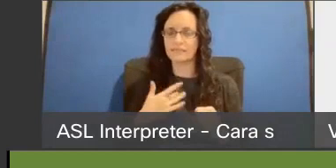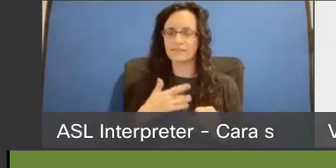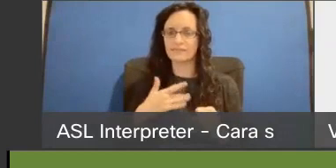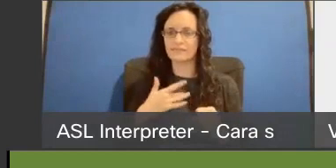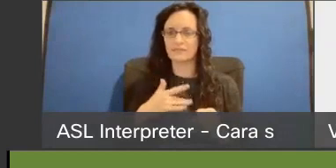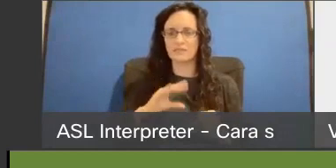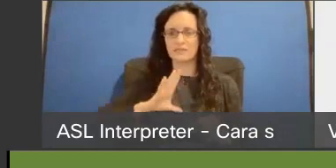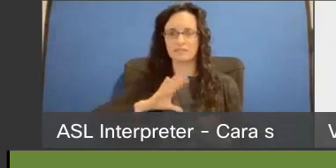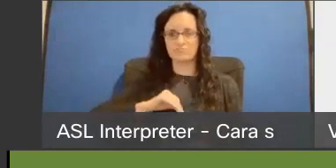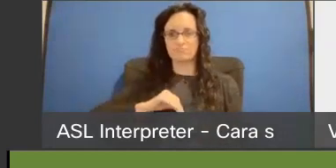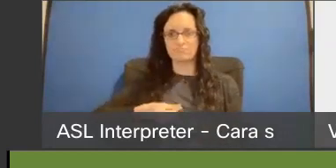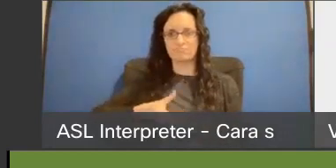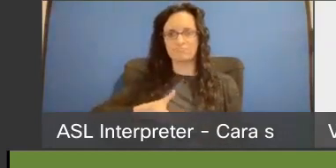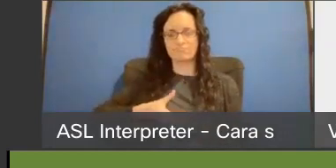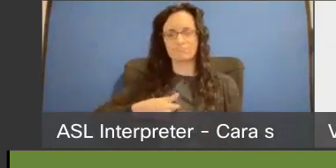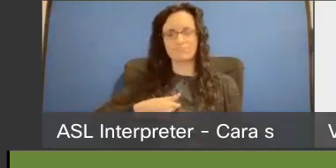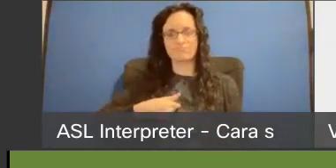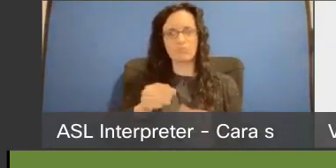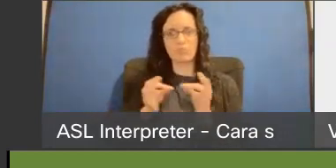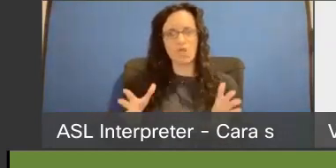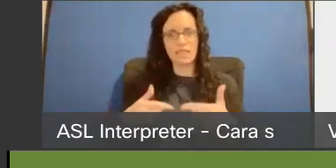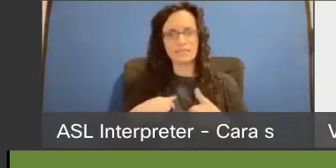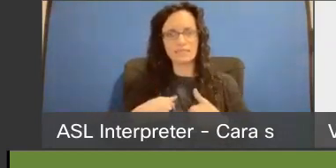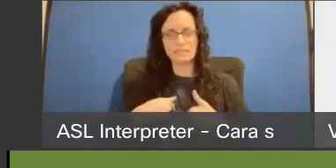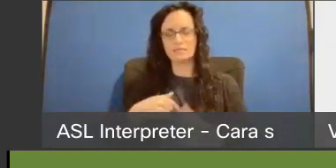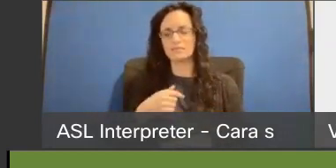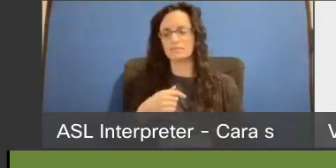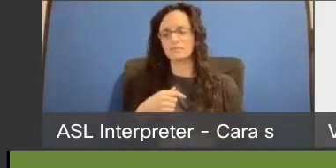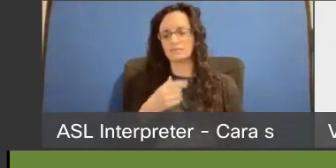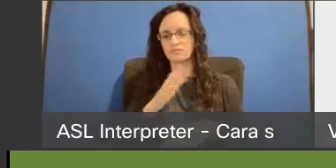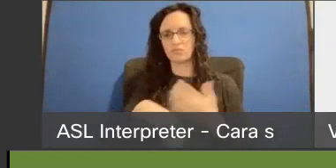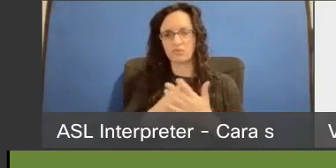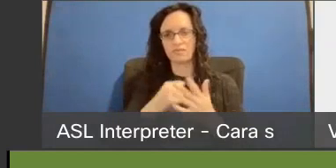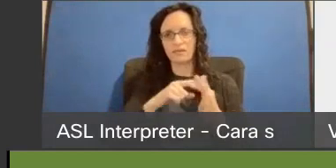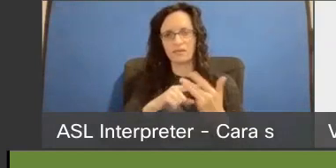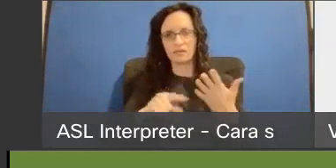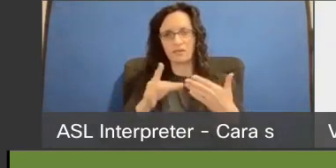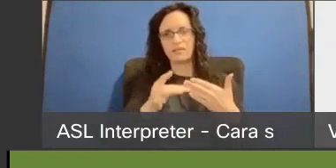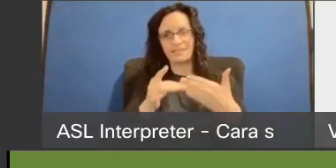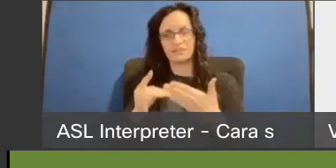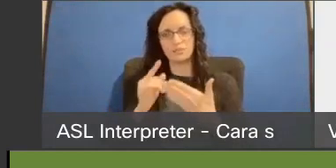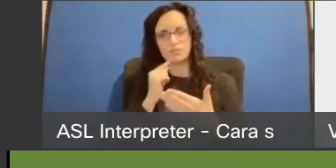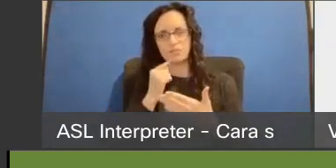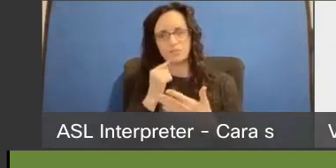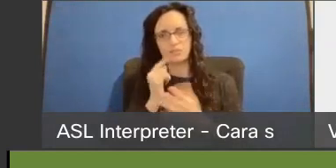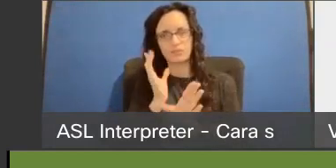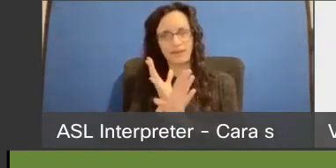decreased self-worth, of not feeling worthy, right? All of those things that are leading to intense psychological pain.